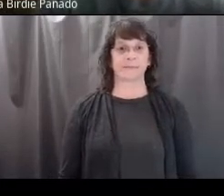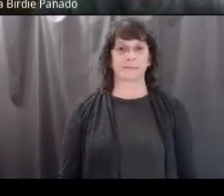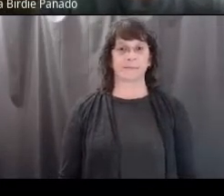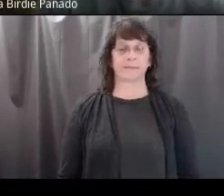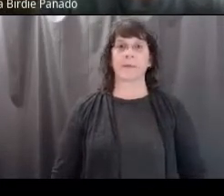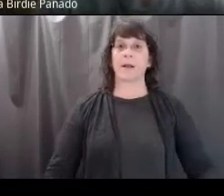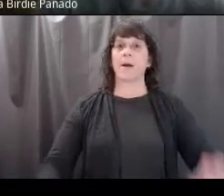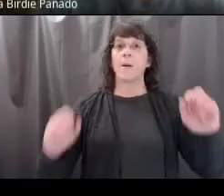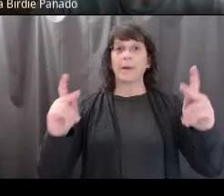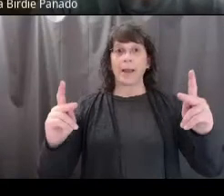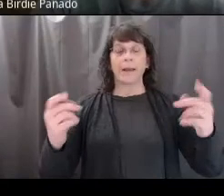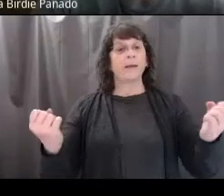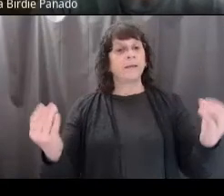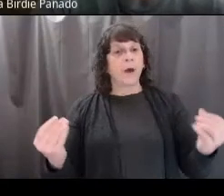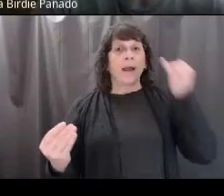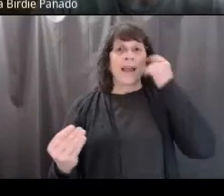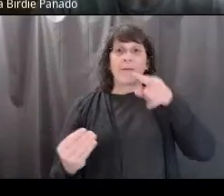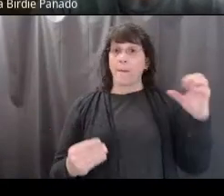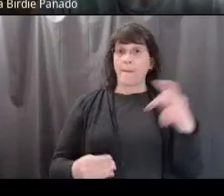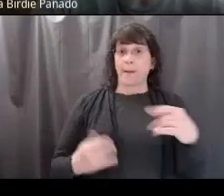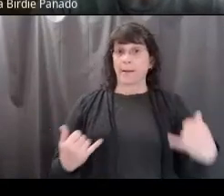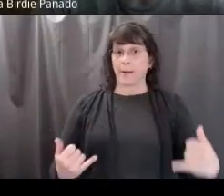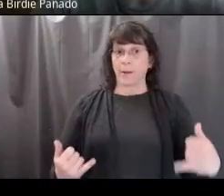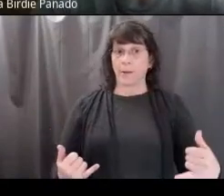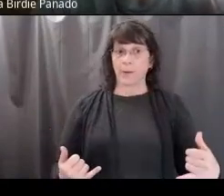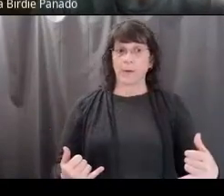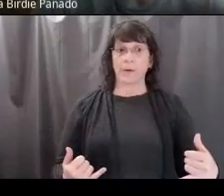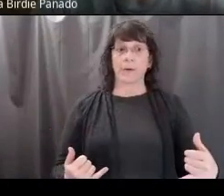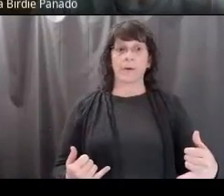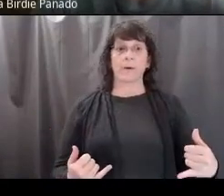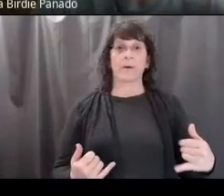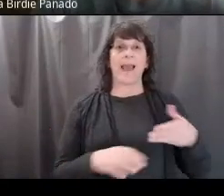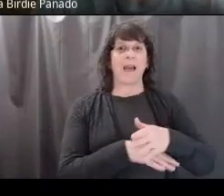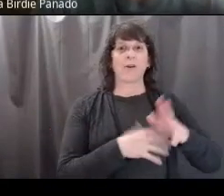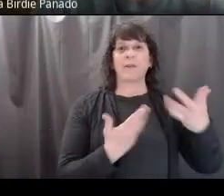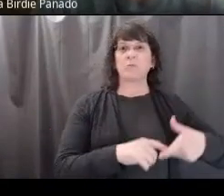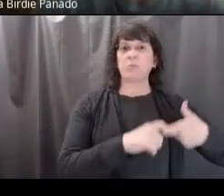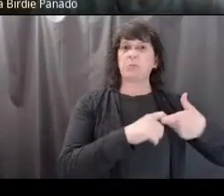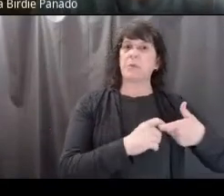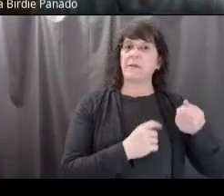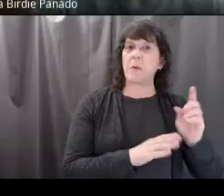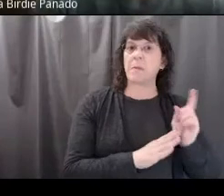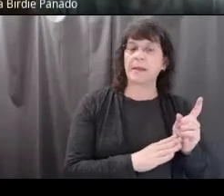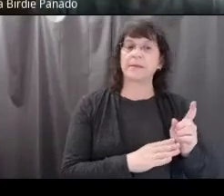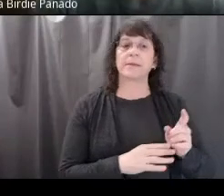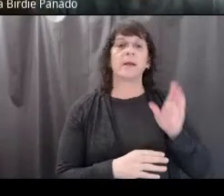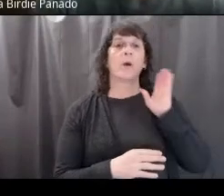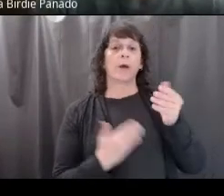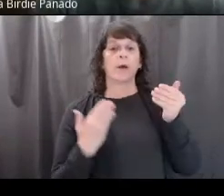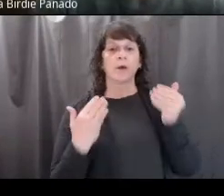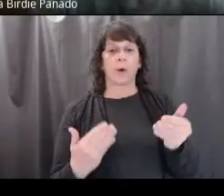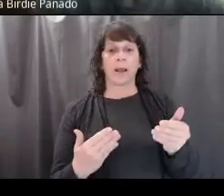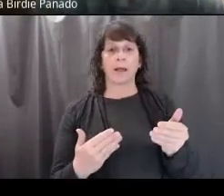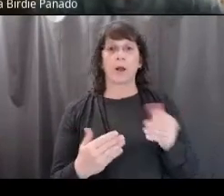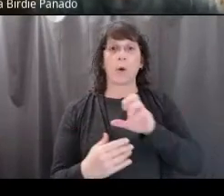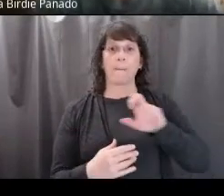All right, so if you are back now, after pausing for a couple of minutes, we are going to